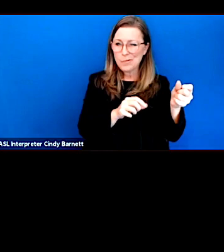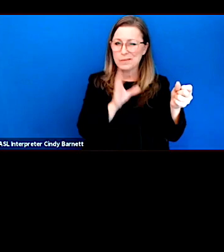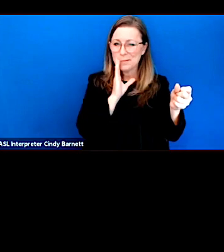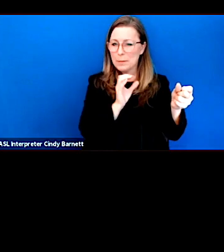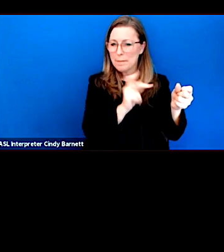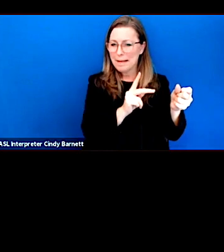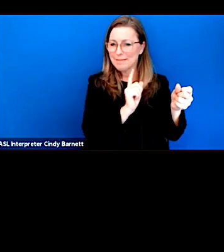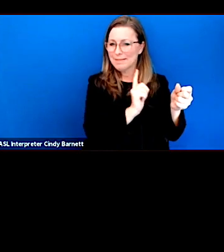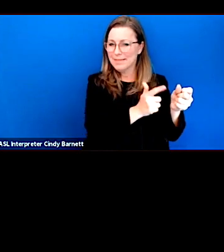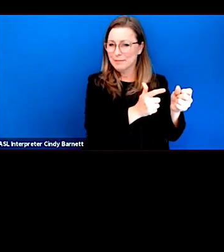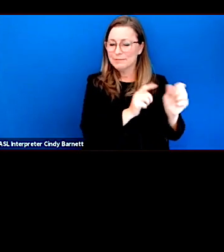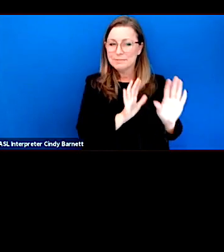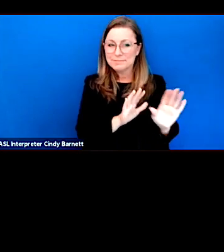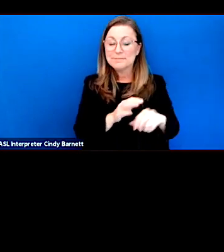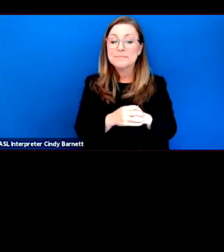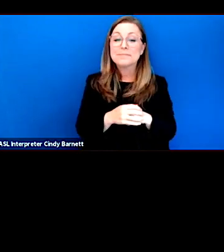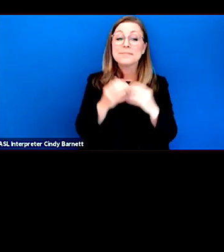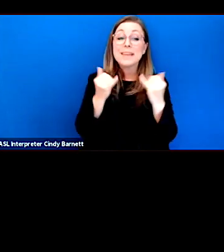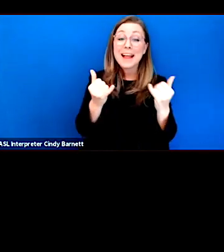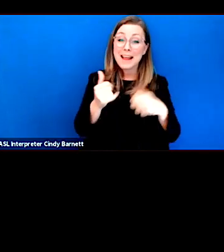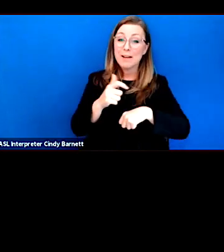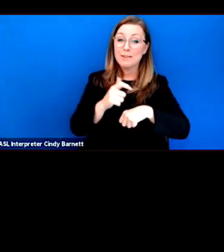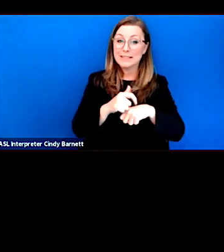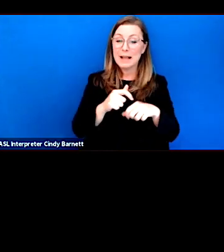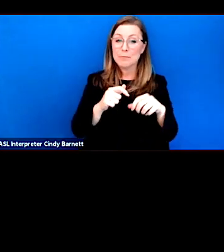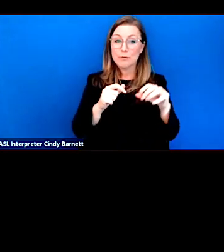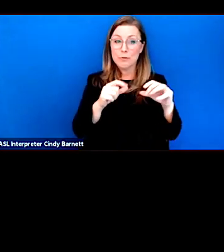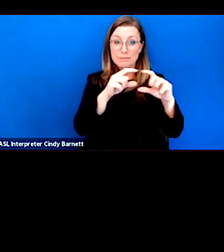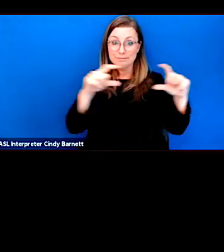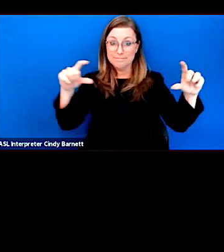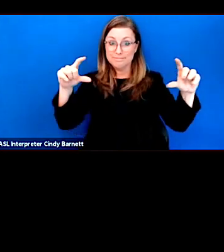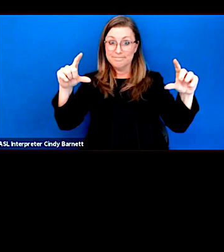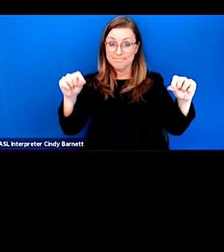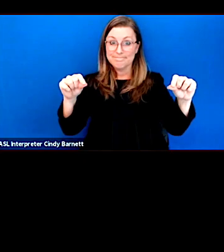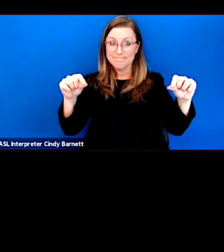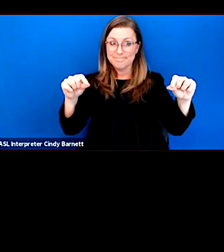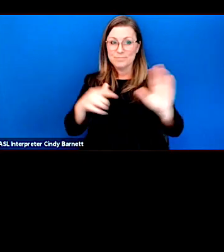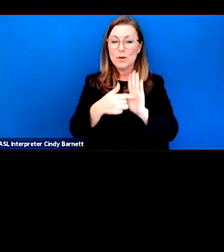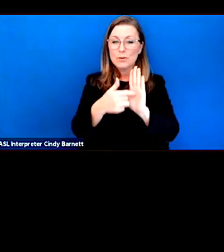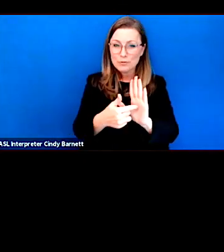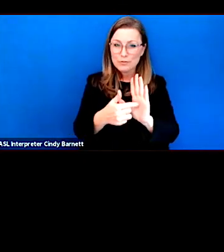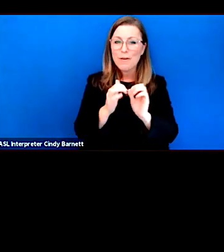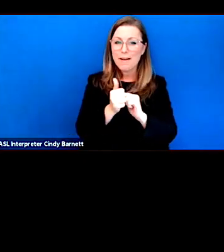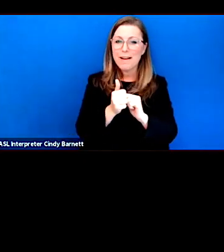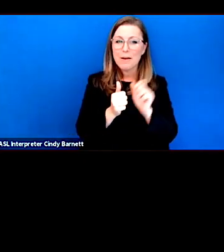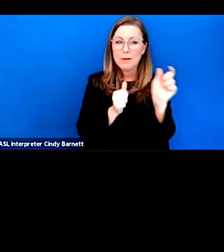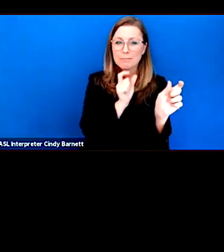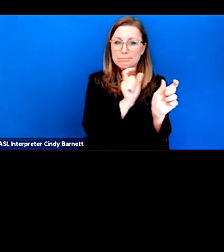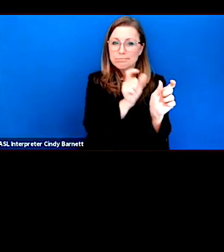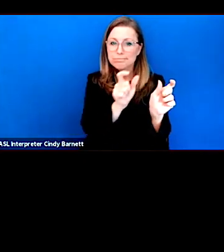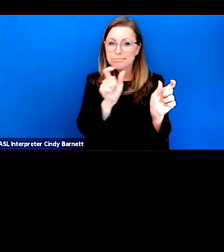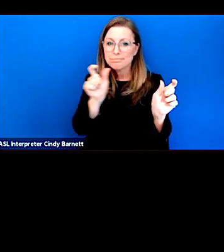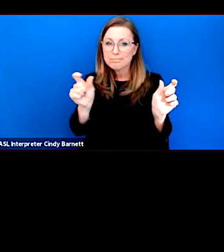searches themselves. We have switched the screen to show you how our team uses a combination of search